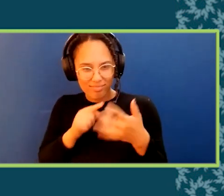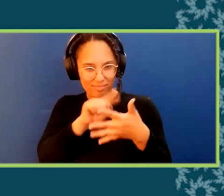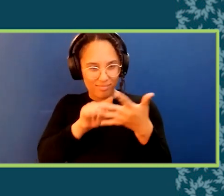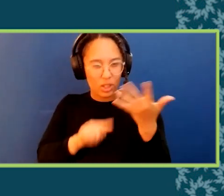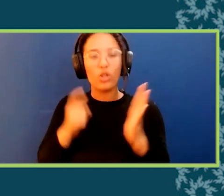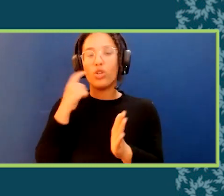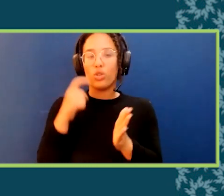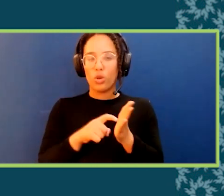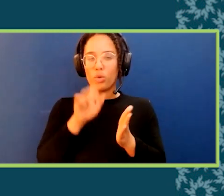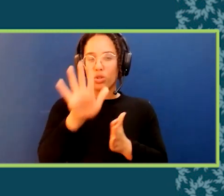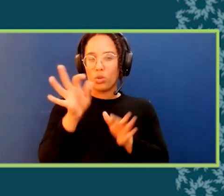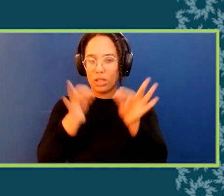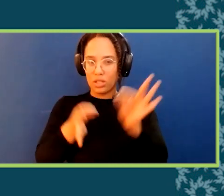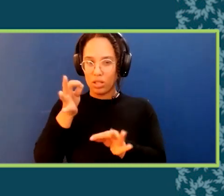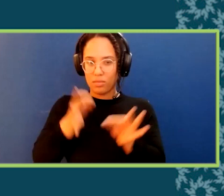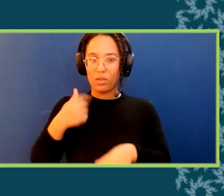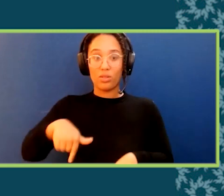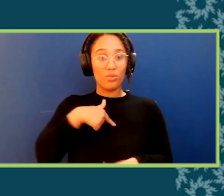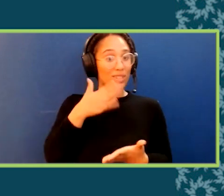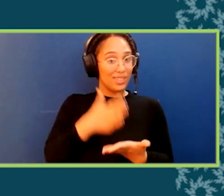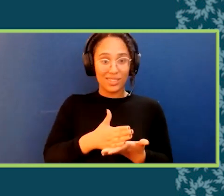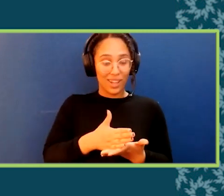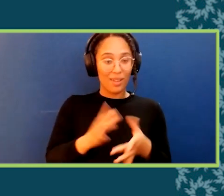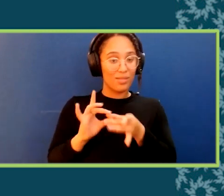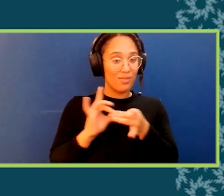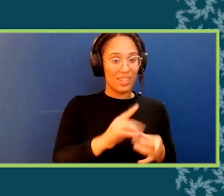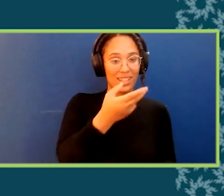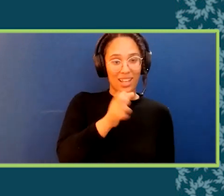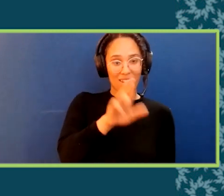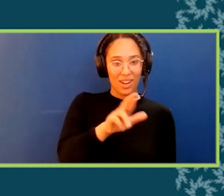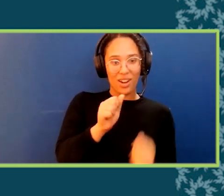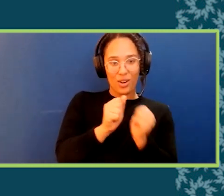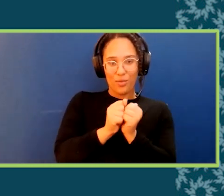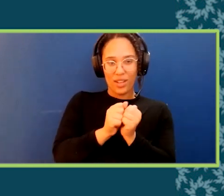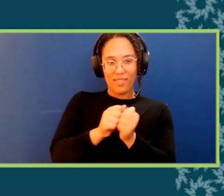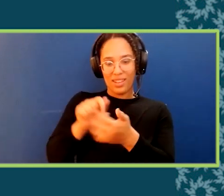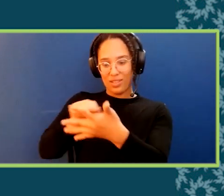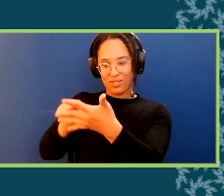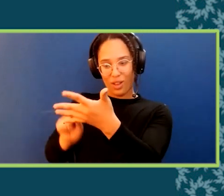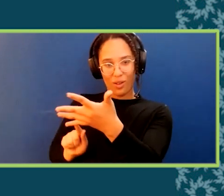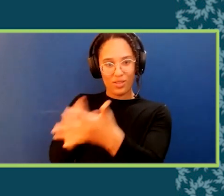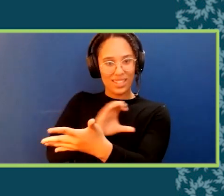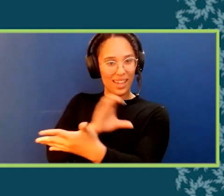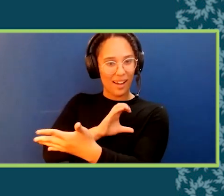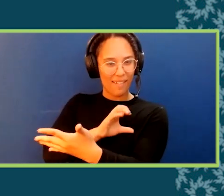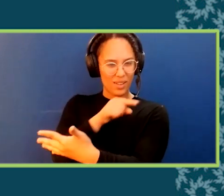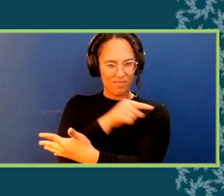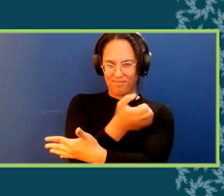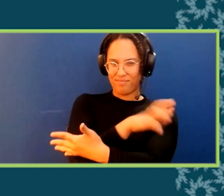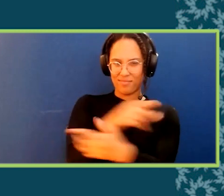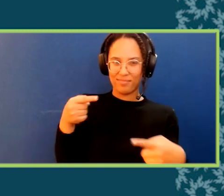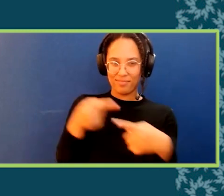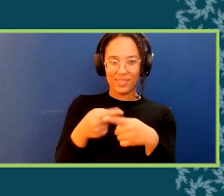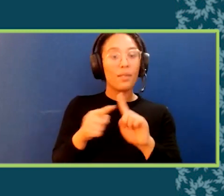human resources with all of those aspects of the human condition, which is why we have Jess